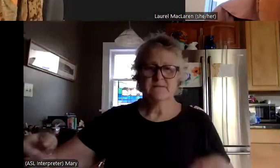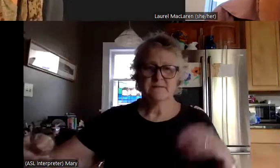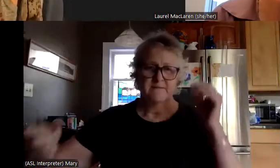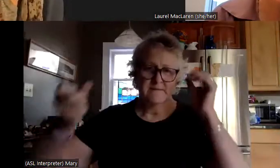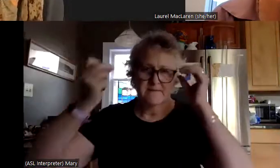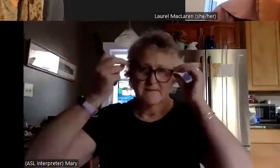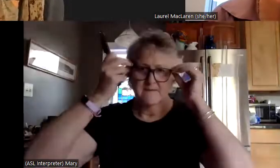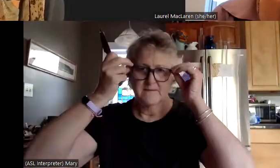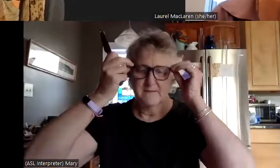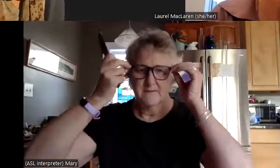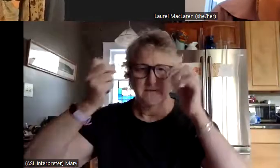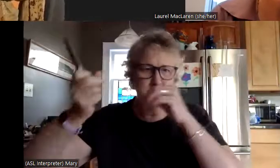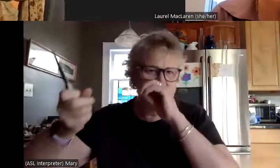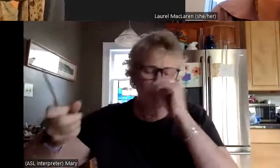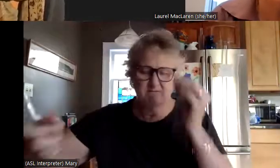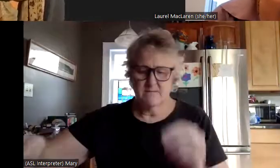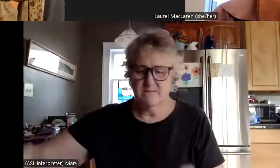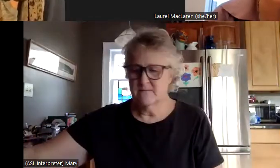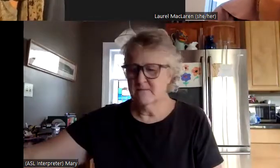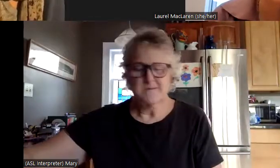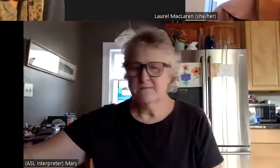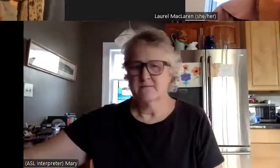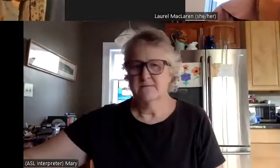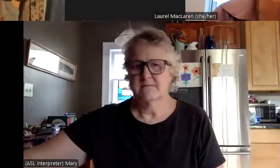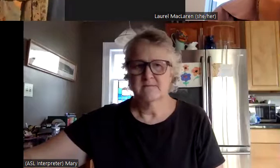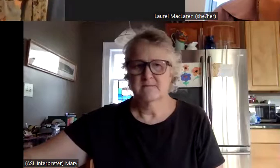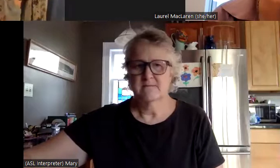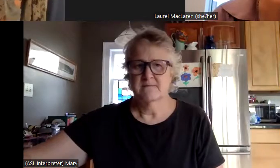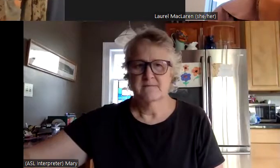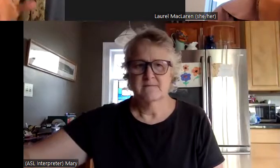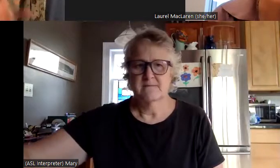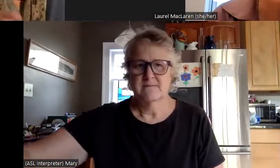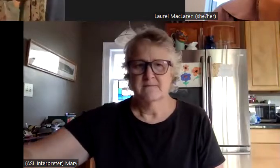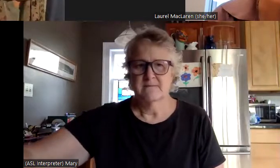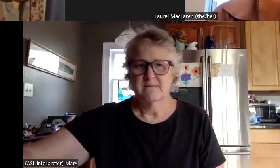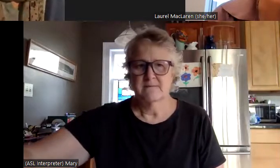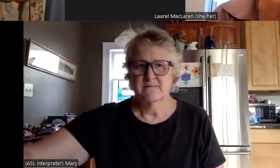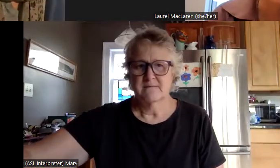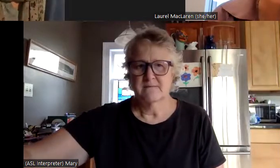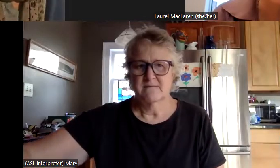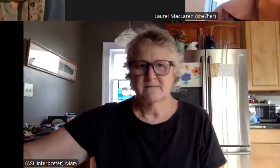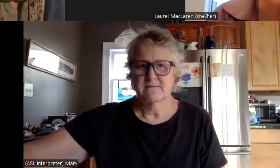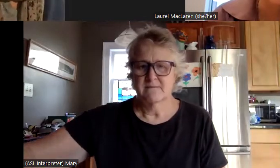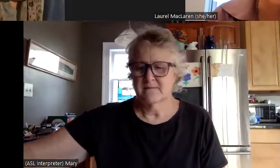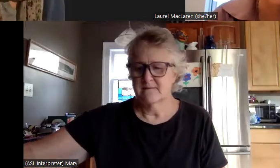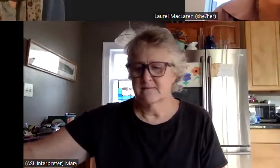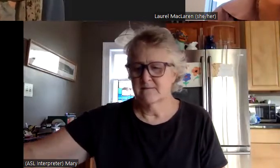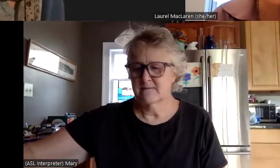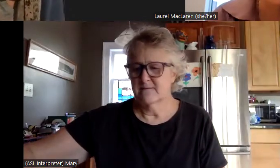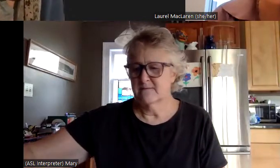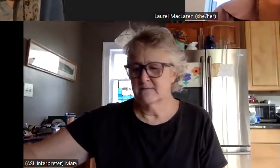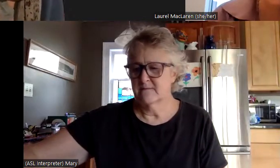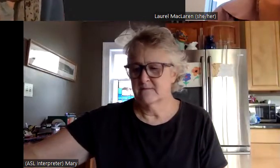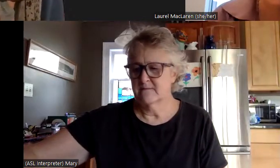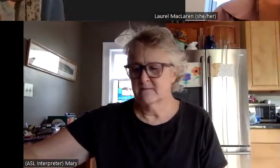like- like you have to rehydrate it? with guacamole. I mean, with avocados, I'm sure it's filled with all